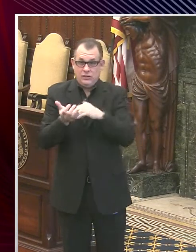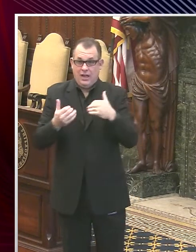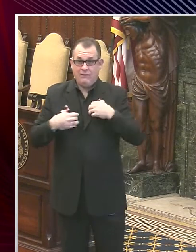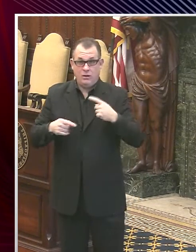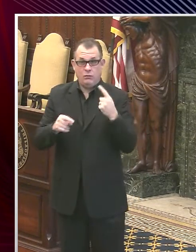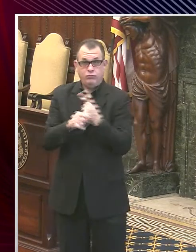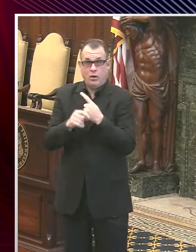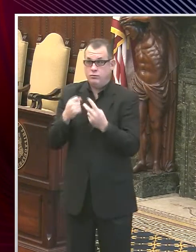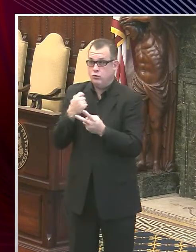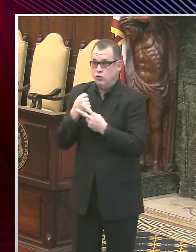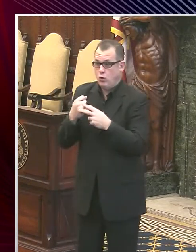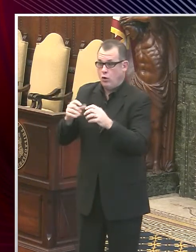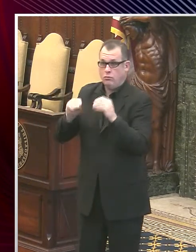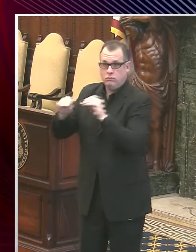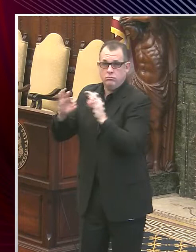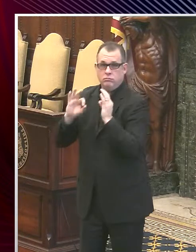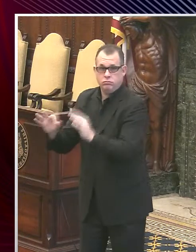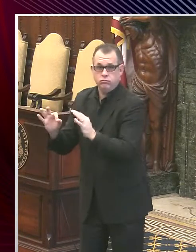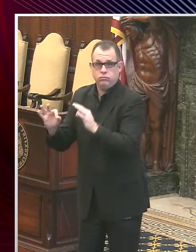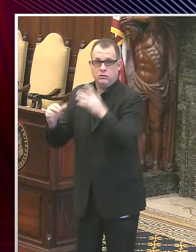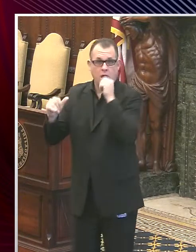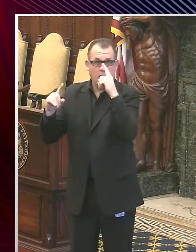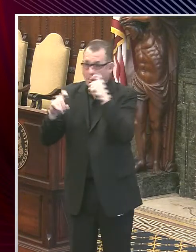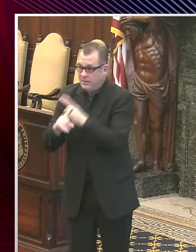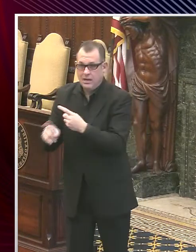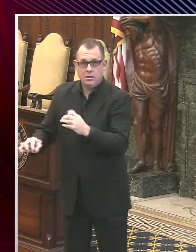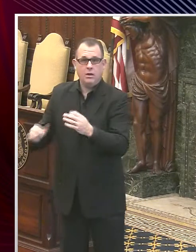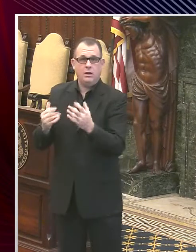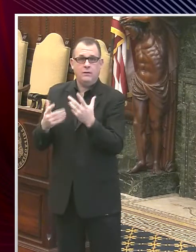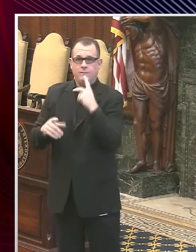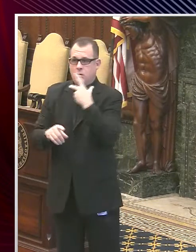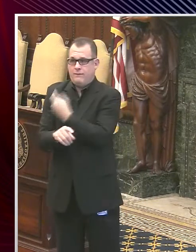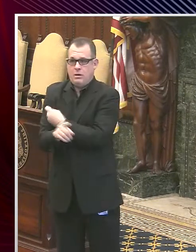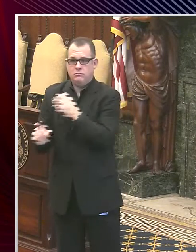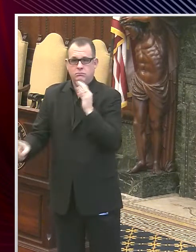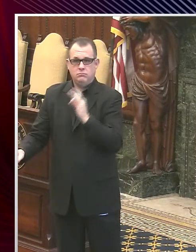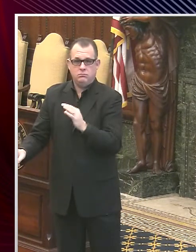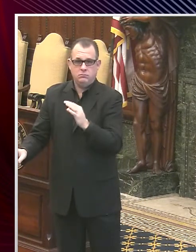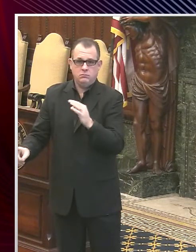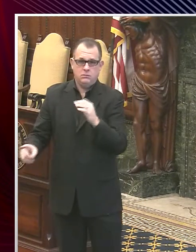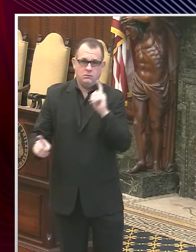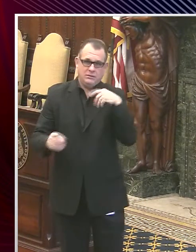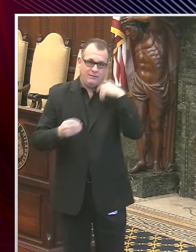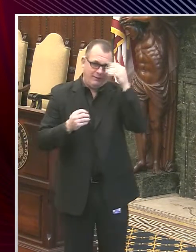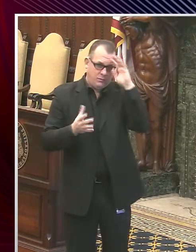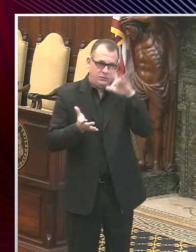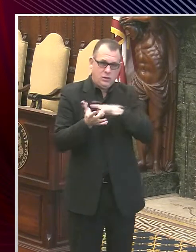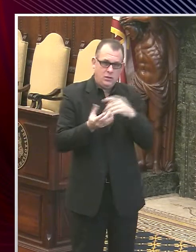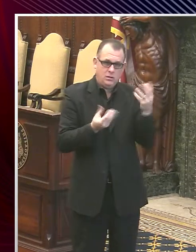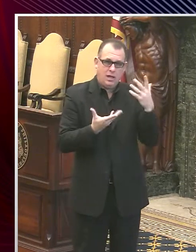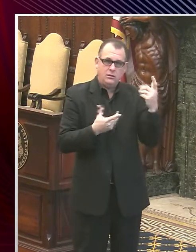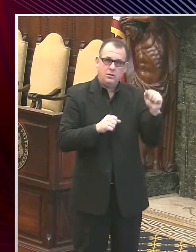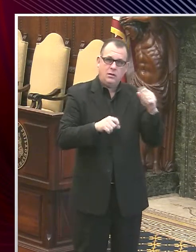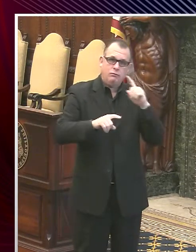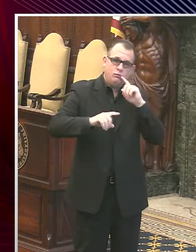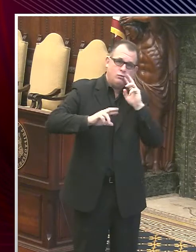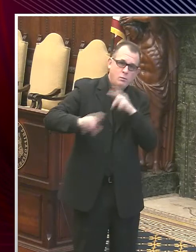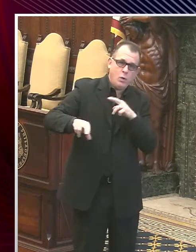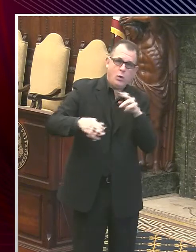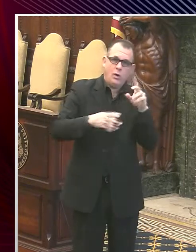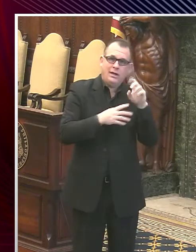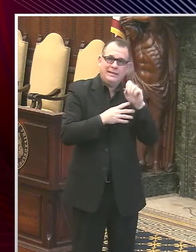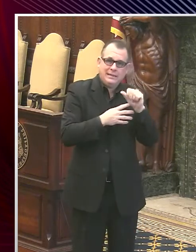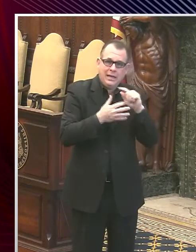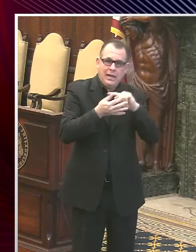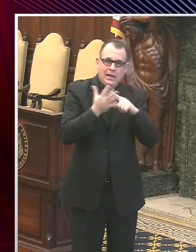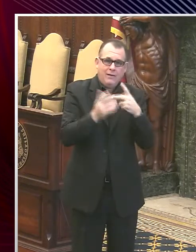the proper storage equipment for these very complicated vaccines and have to have the information technology that enables them to report the data on